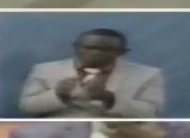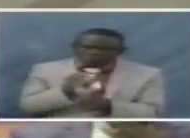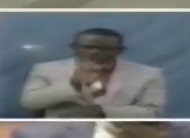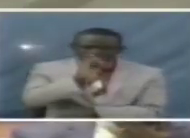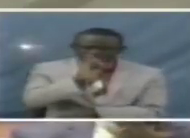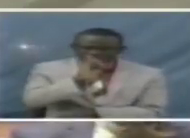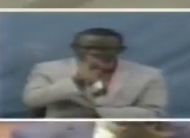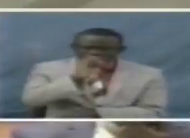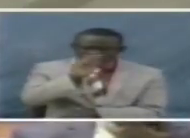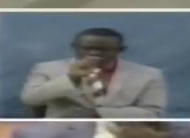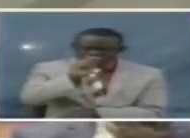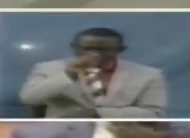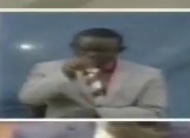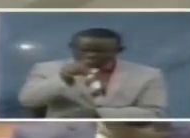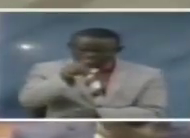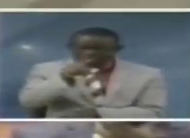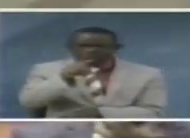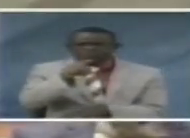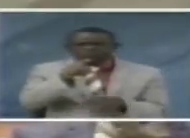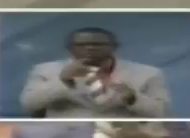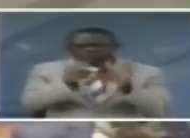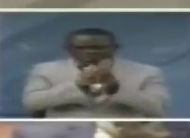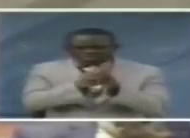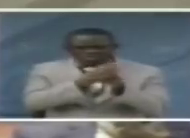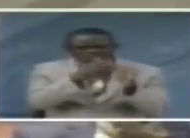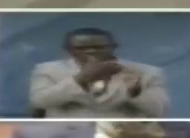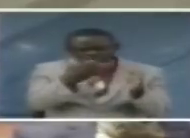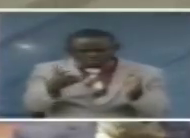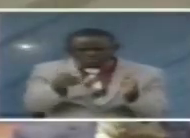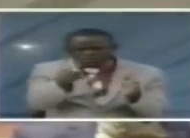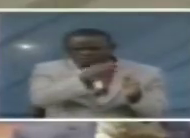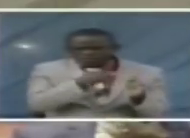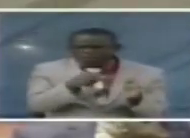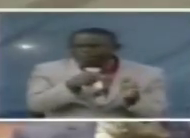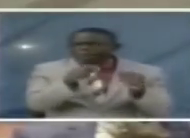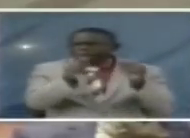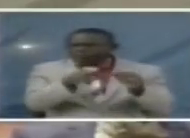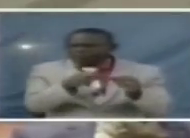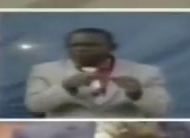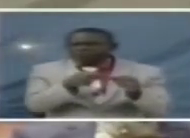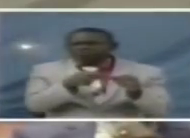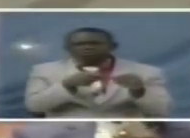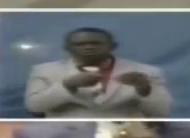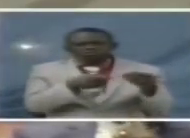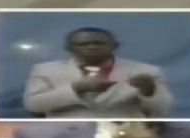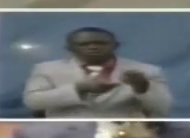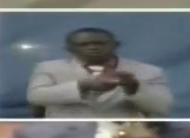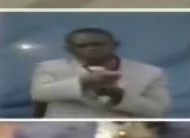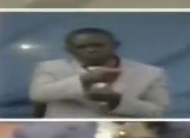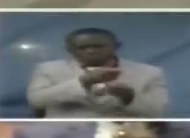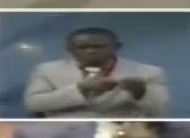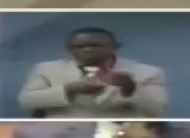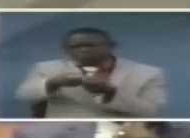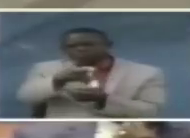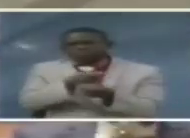Speaker, intellectual property such as trademarks, patents, brands, are assets that can be